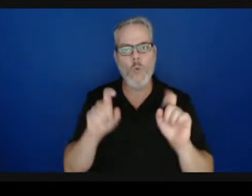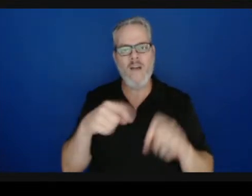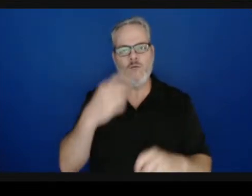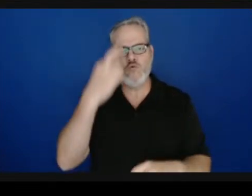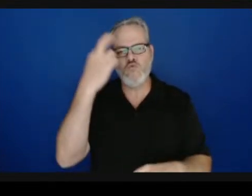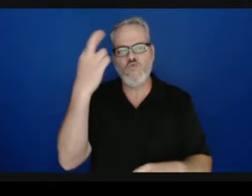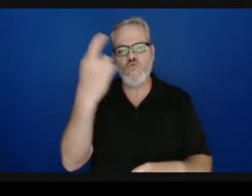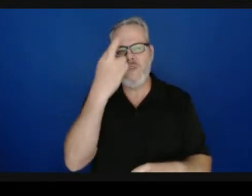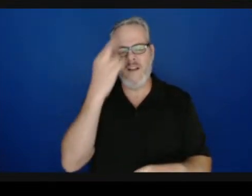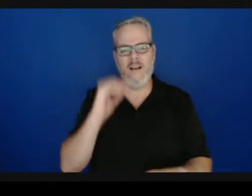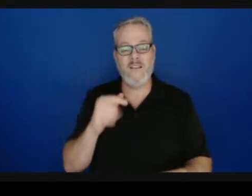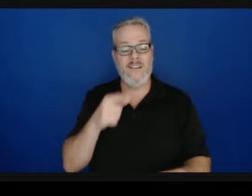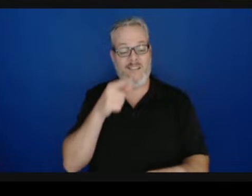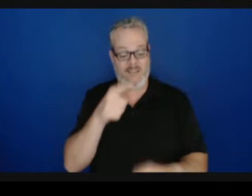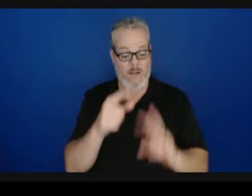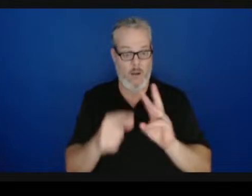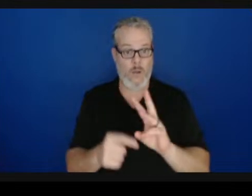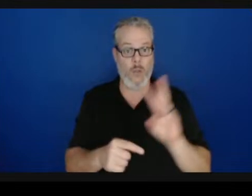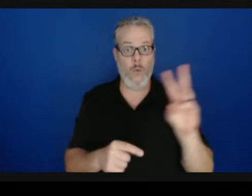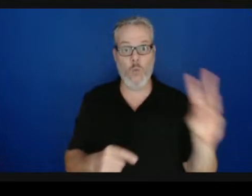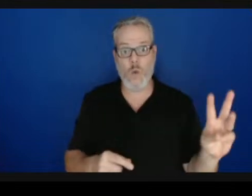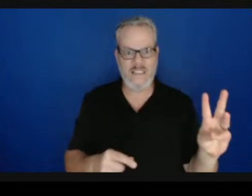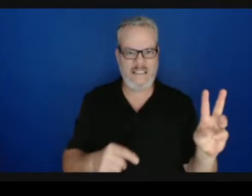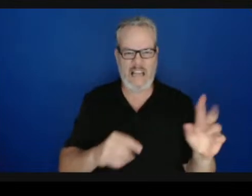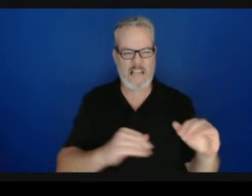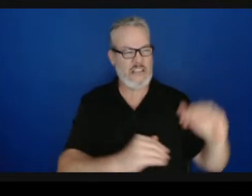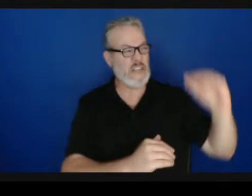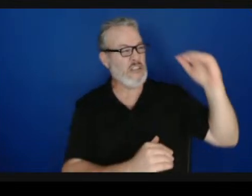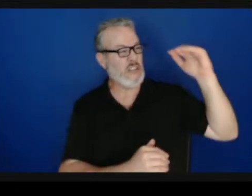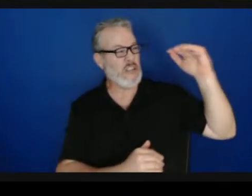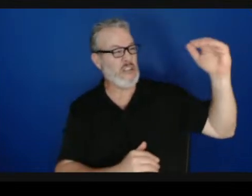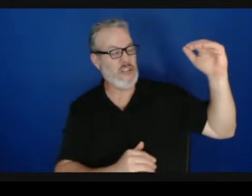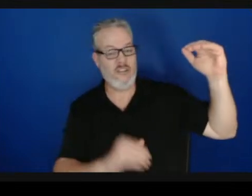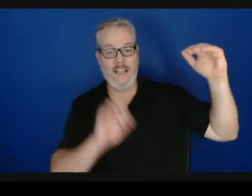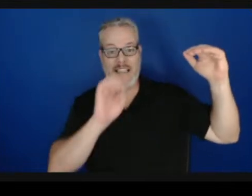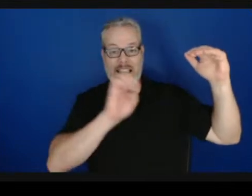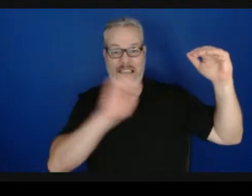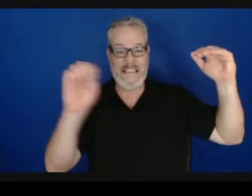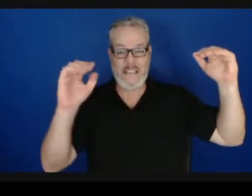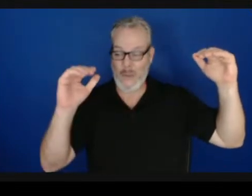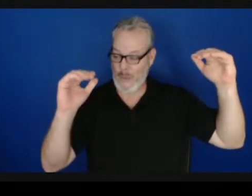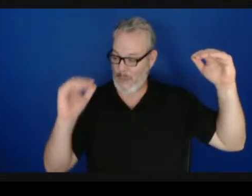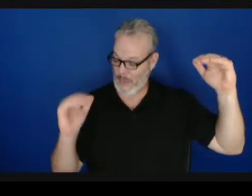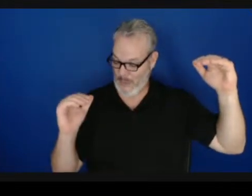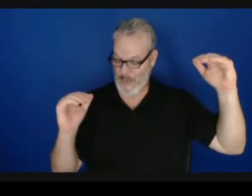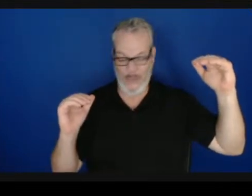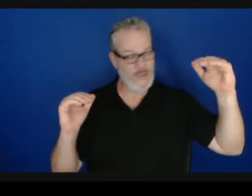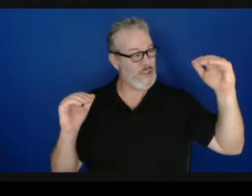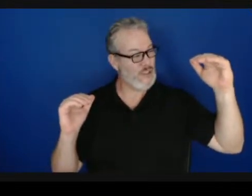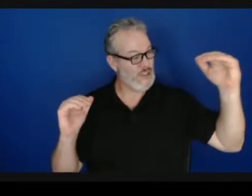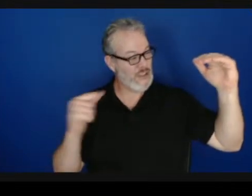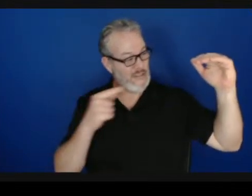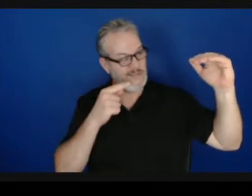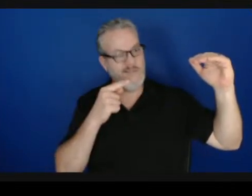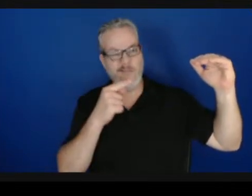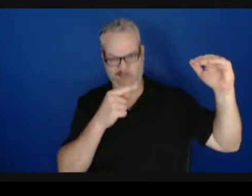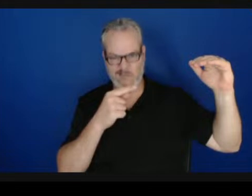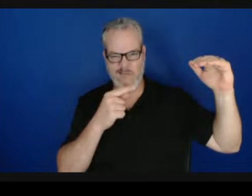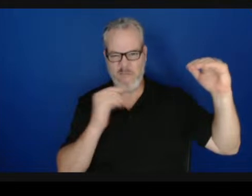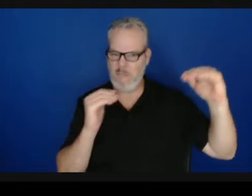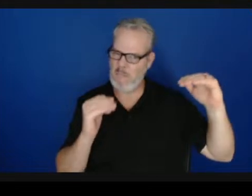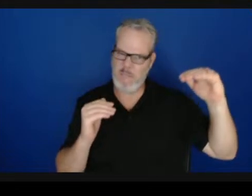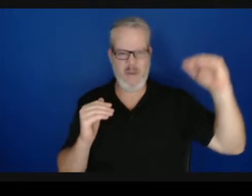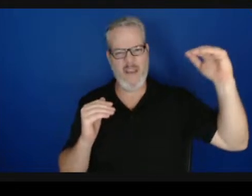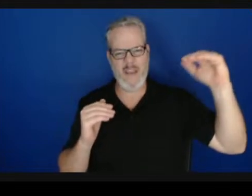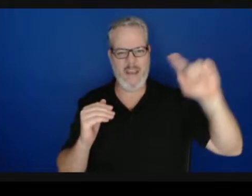side, it's a lot taller than on the east side. Right. On the west side, it probably is about that deep, that